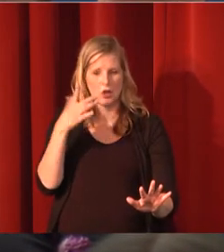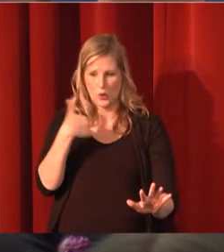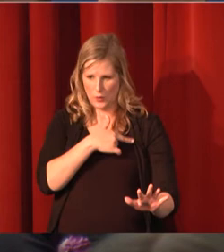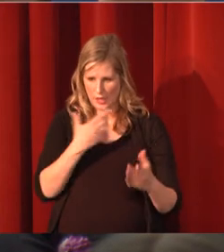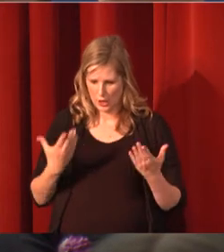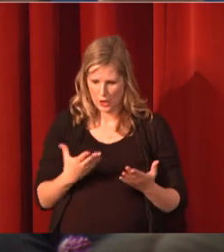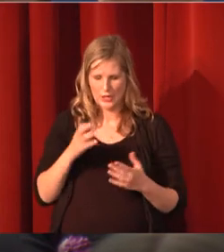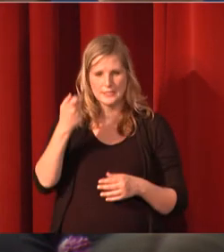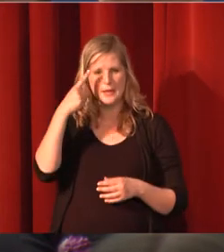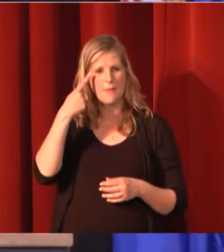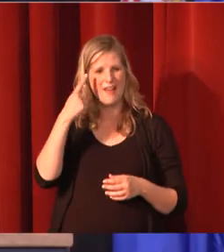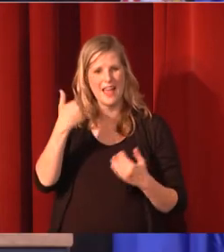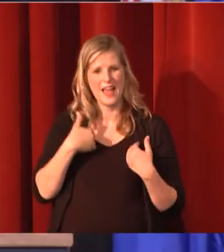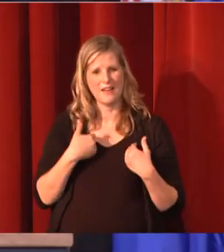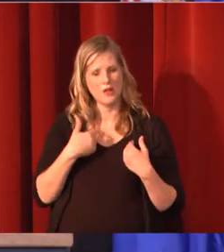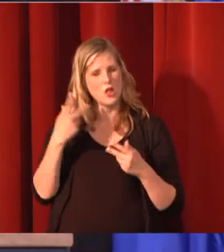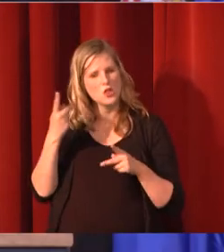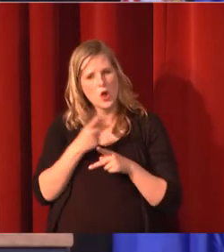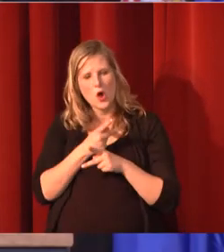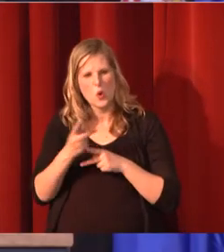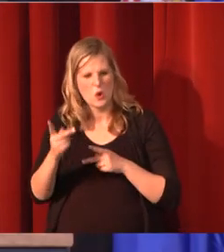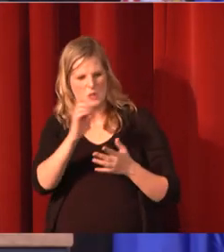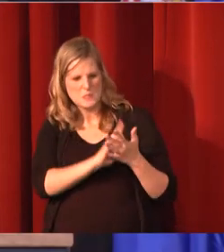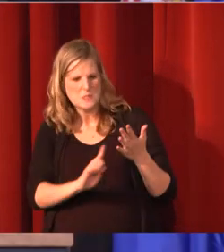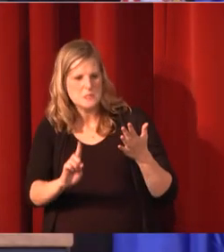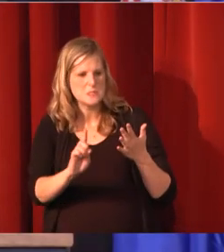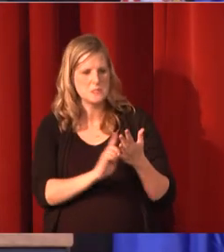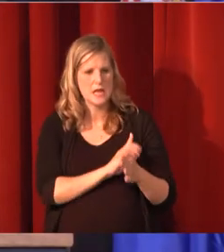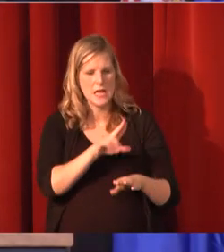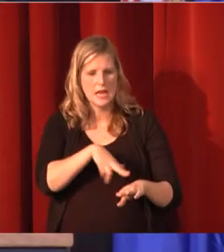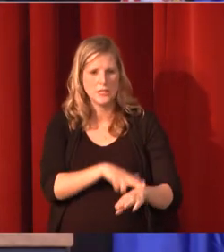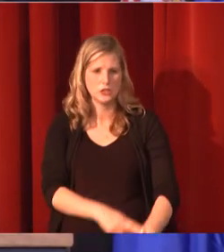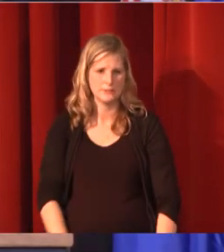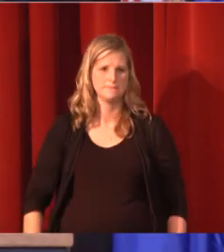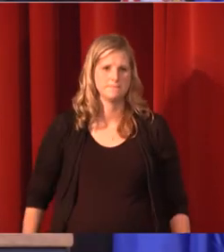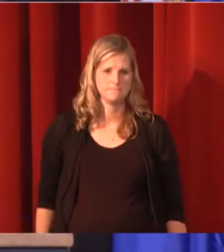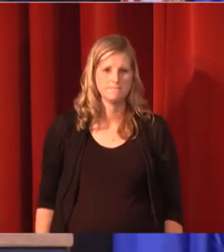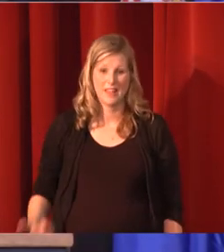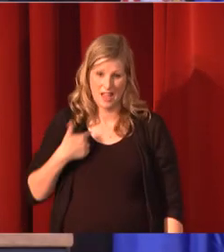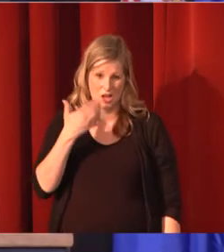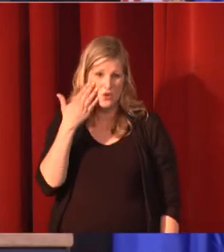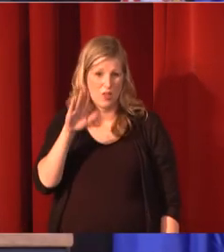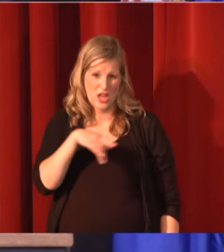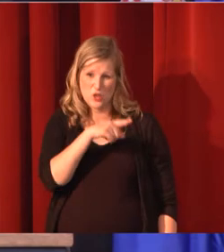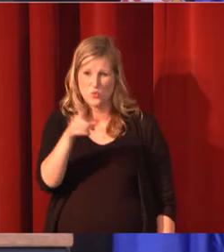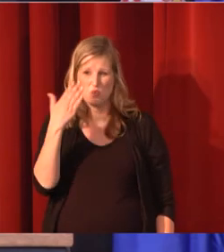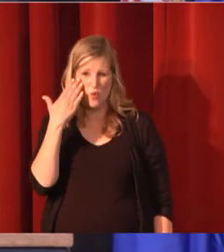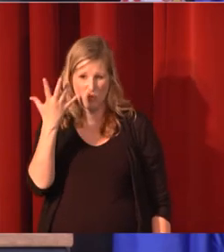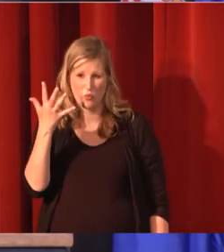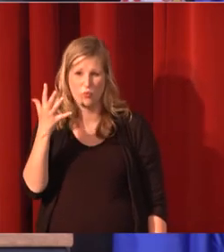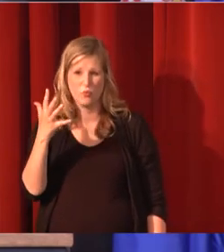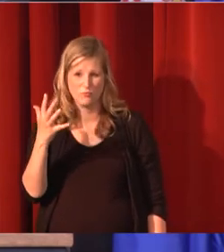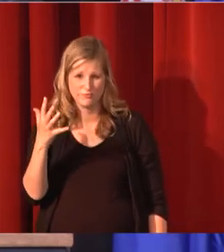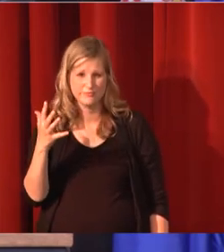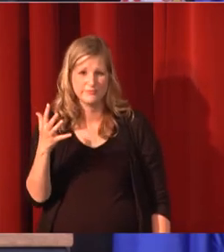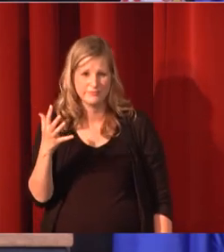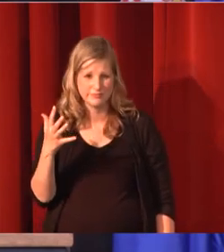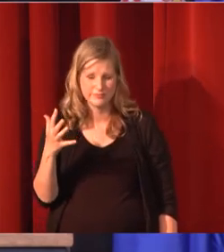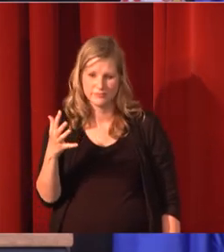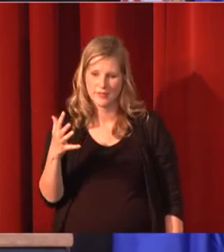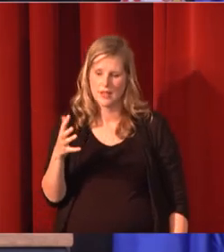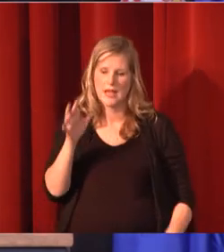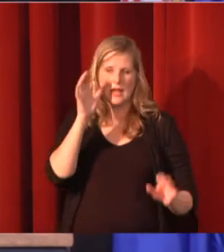st. Paul have some of the worst disparities in the nation I know you know those two things already what